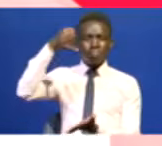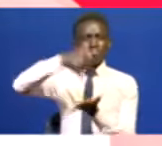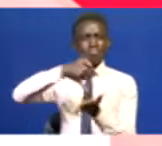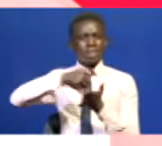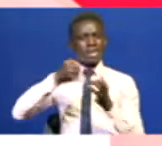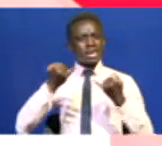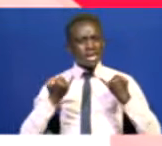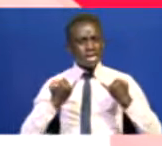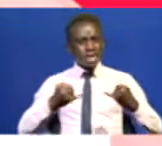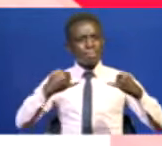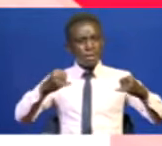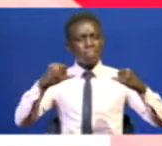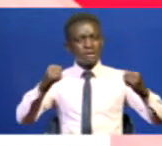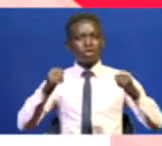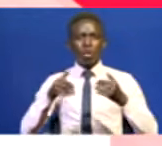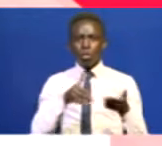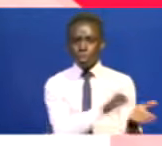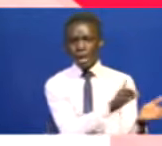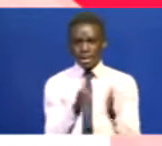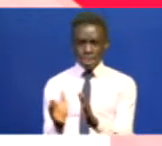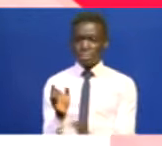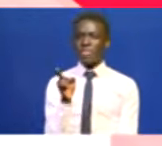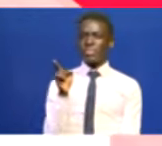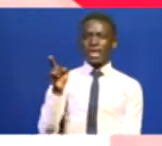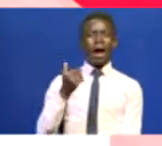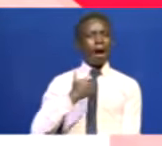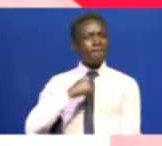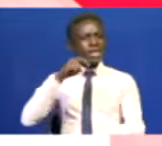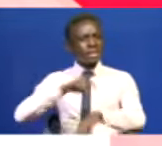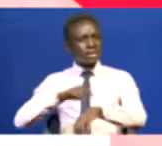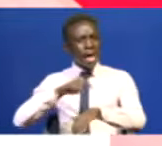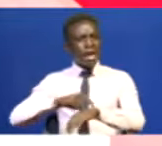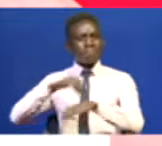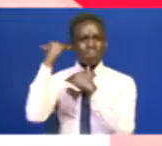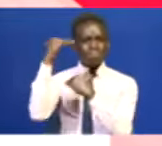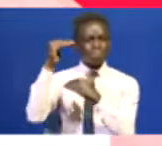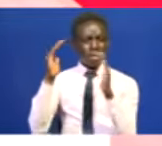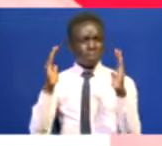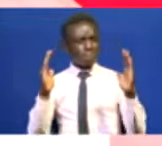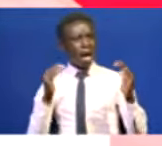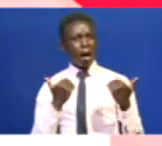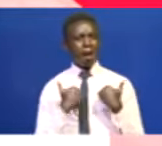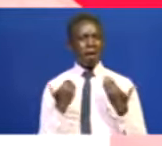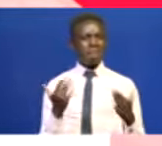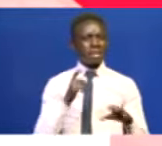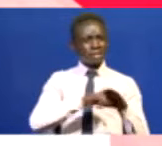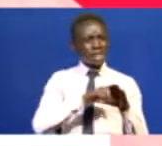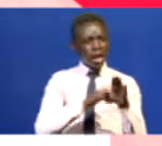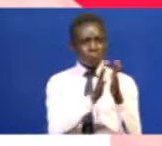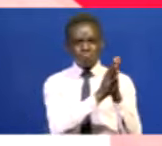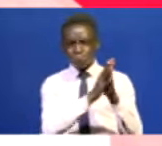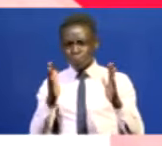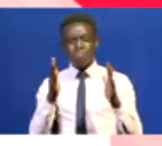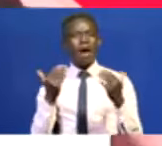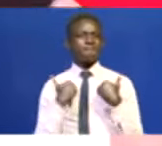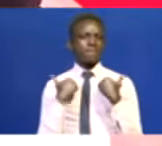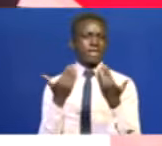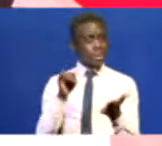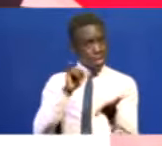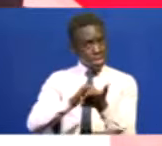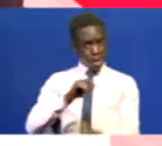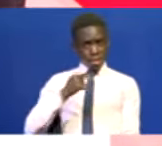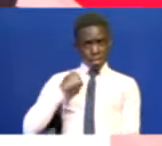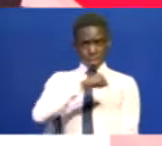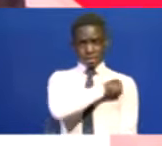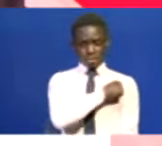matrix and it has time frames, and that to us is extremely important, and we are giving